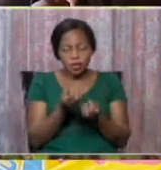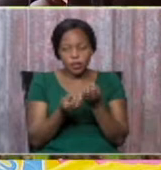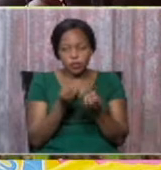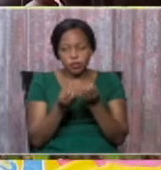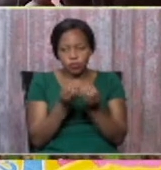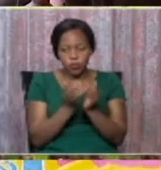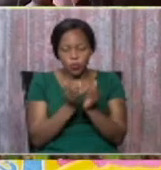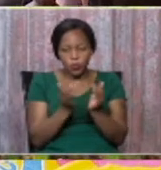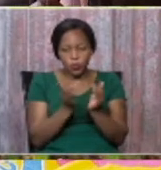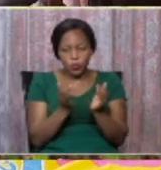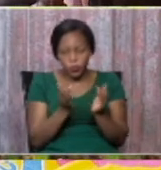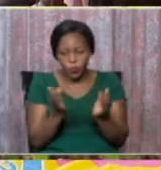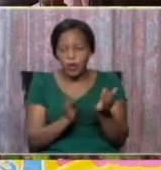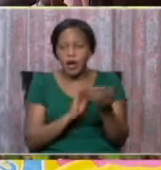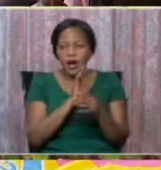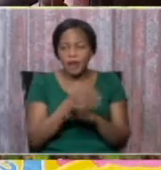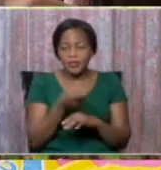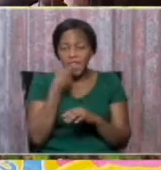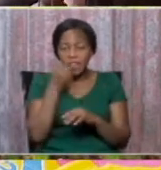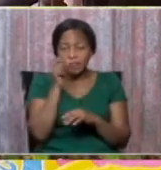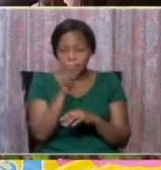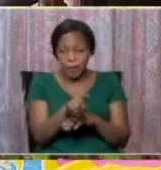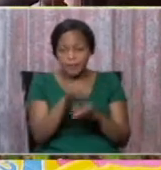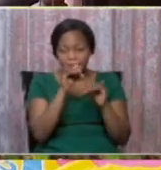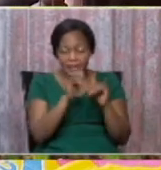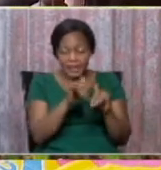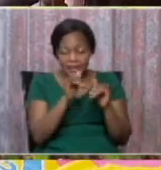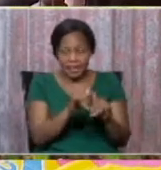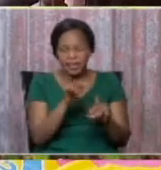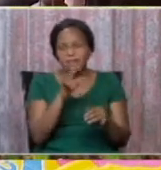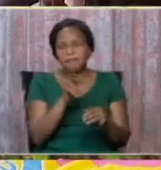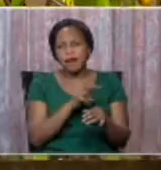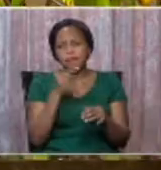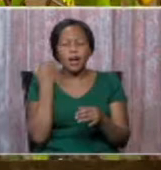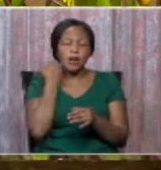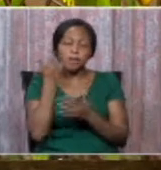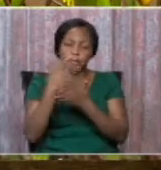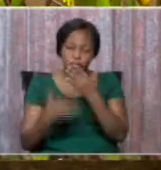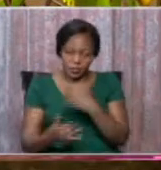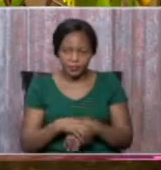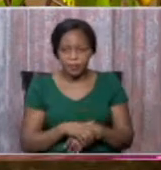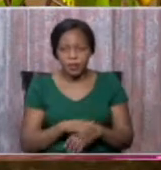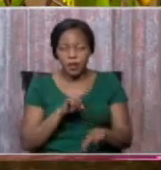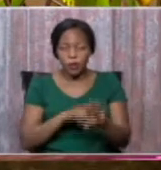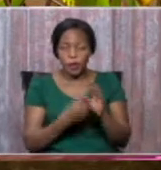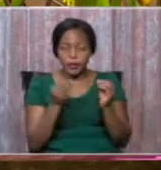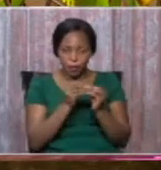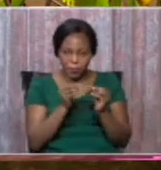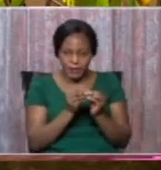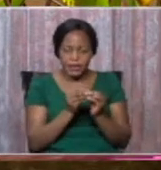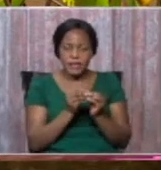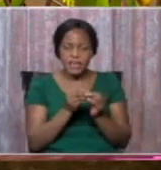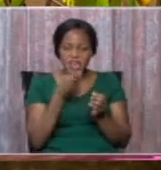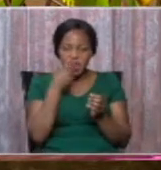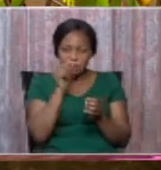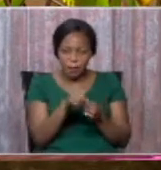it's what you call wet dreams. It's the peak of puberty. Are we together?